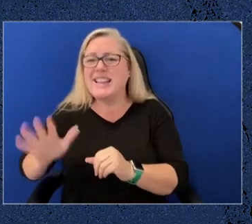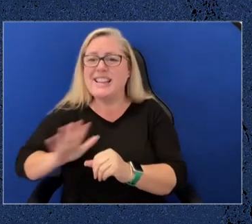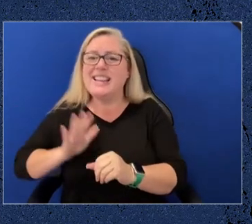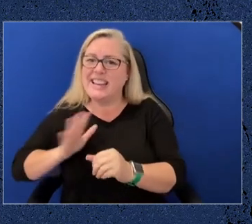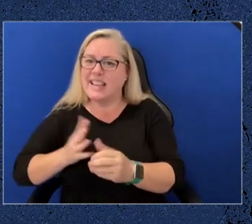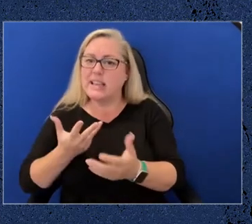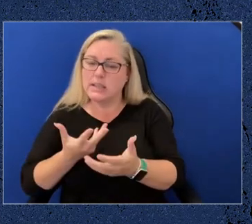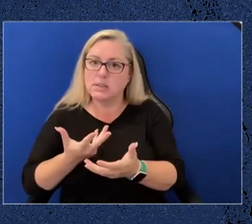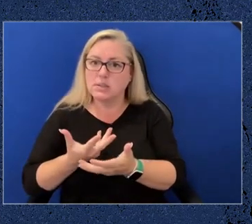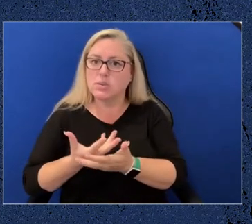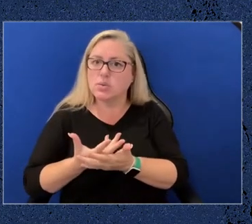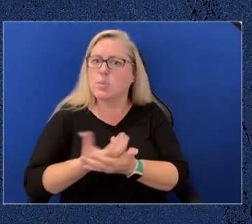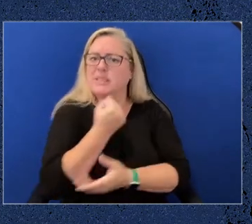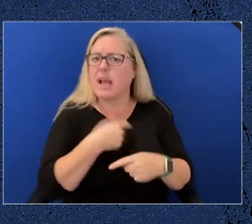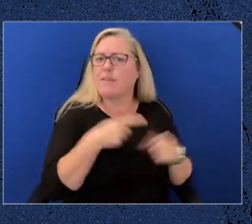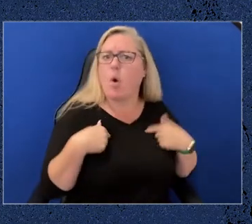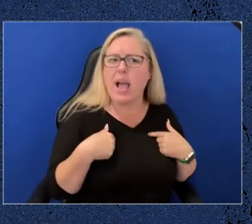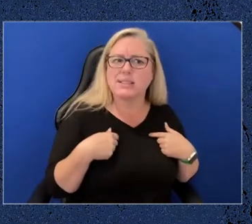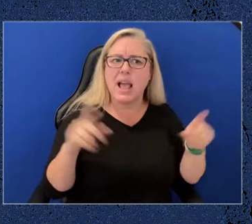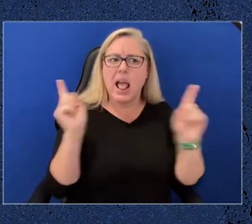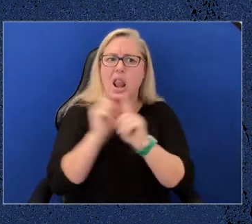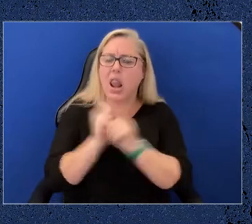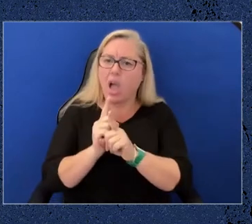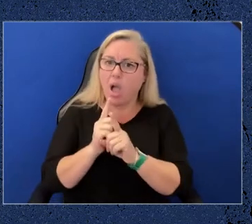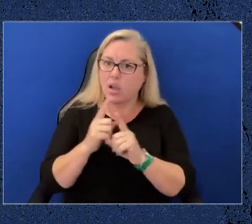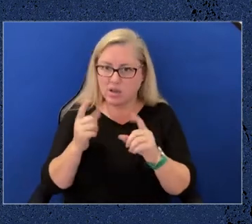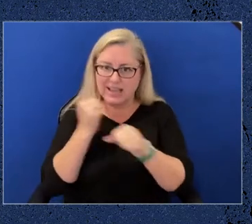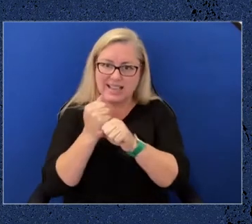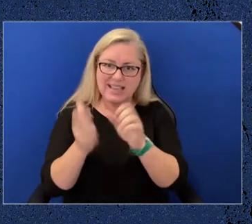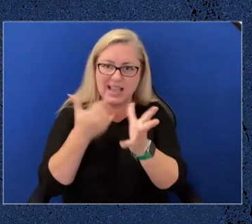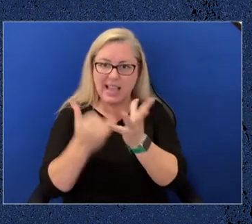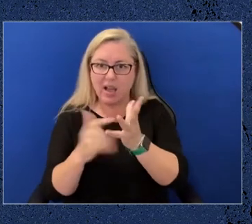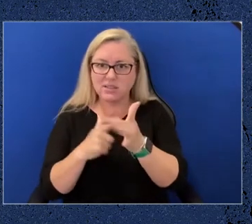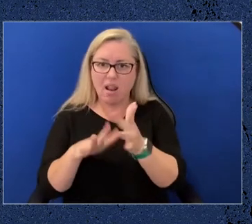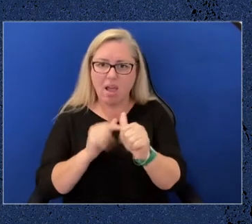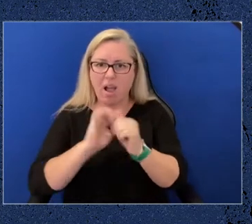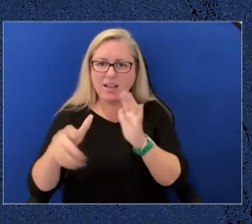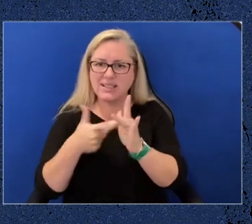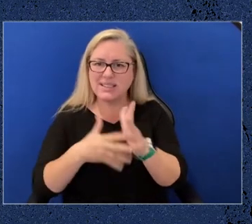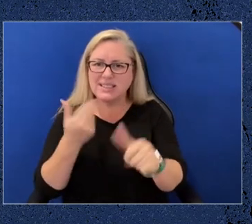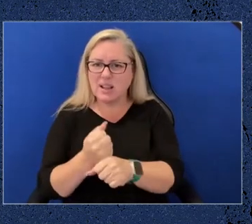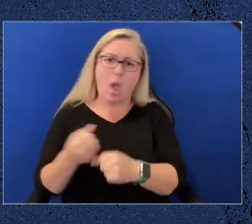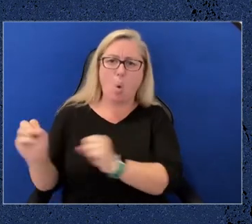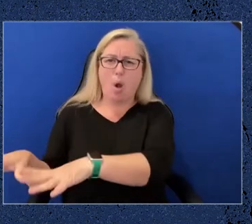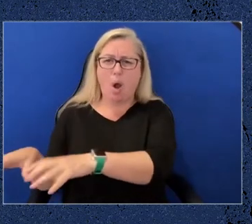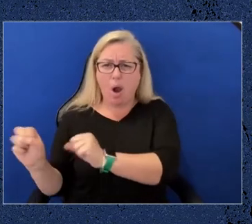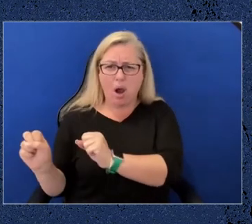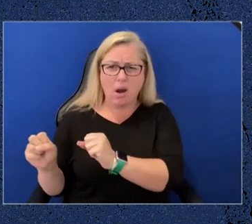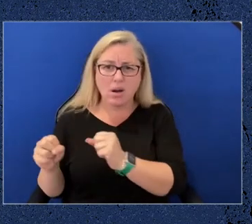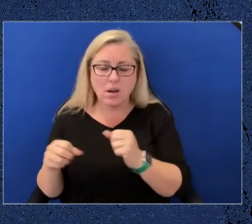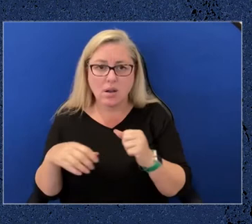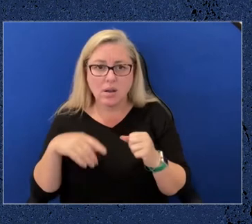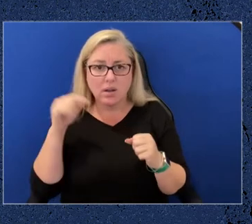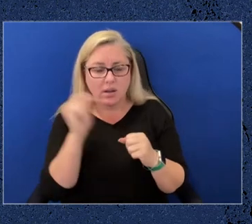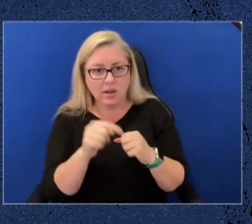version of gaslighting. Yeah, but we're constantly forced into the, like, and once again, I'll say something that it may be controversial, but not that controversial, I don't think,